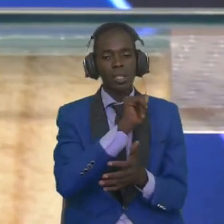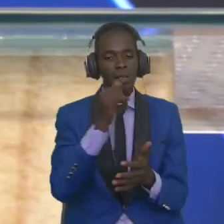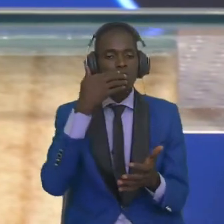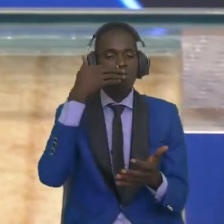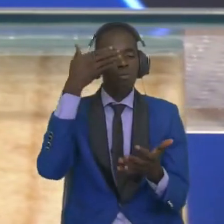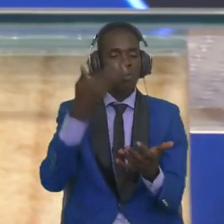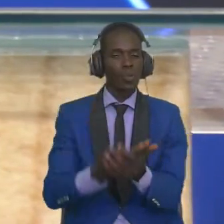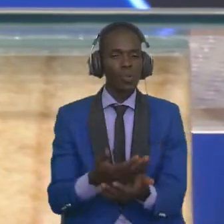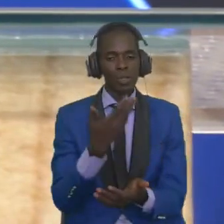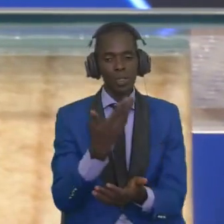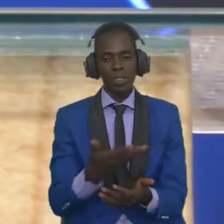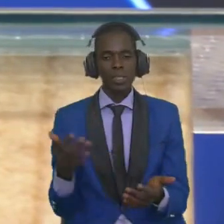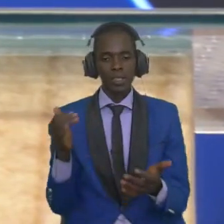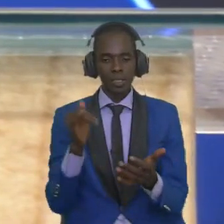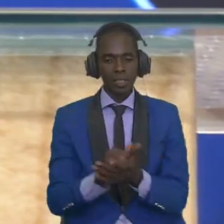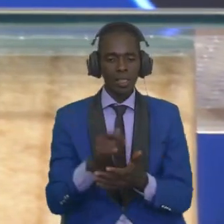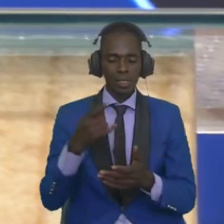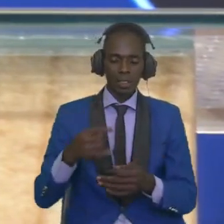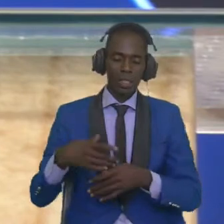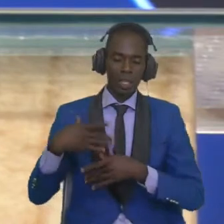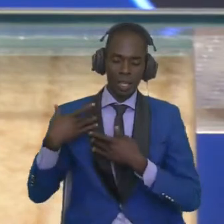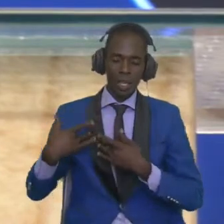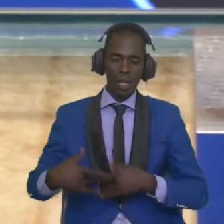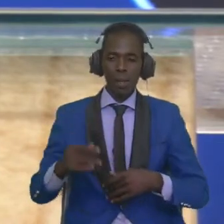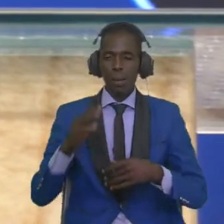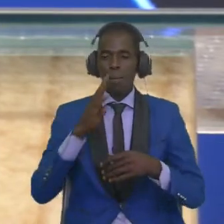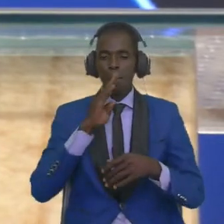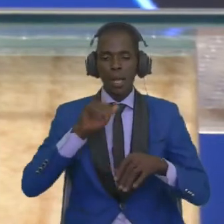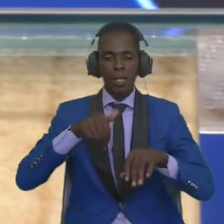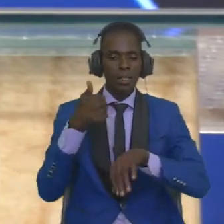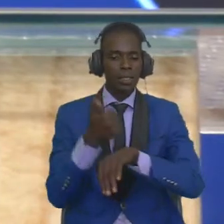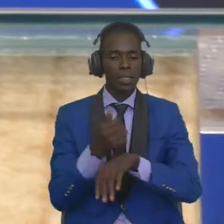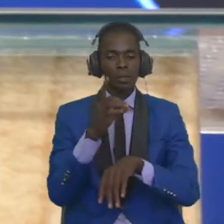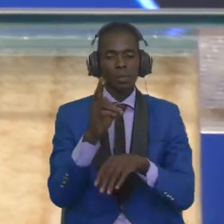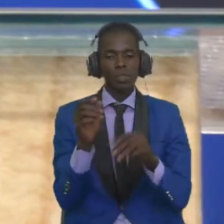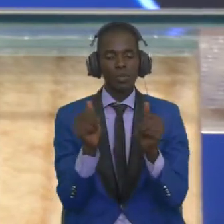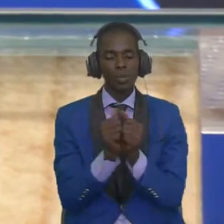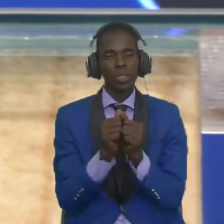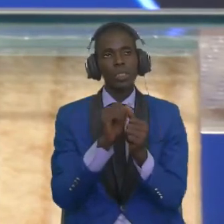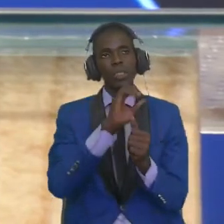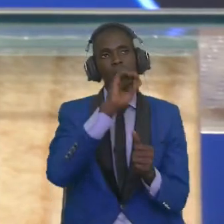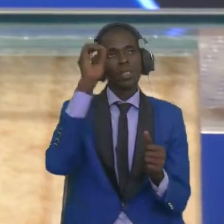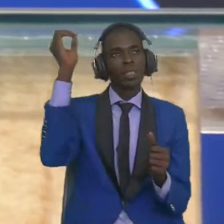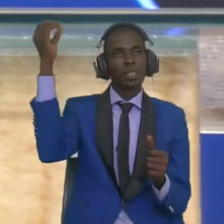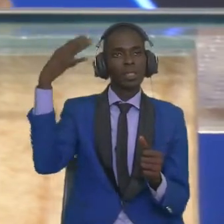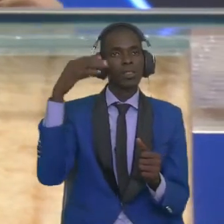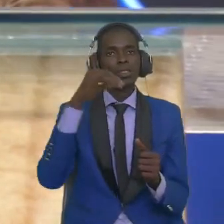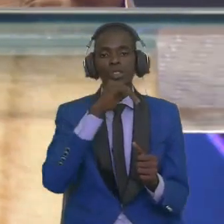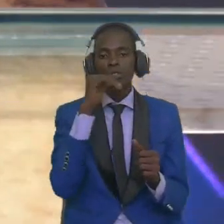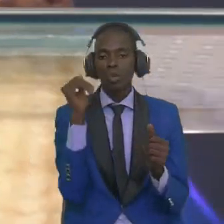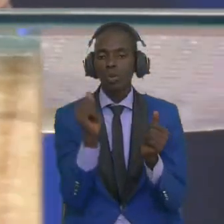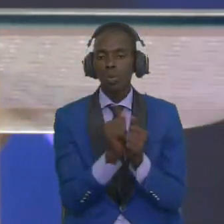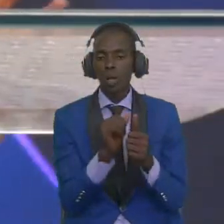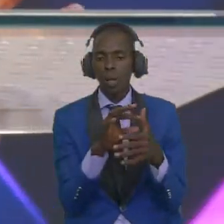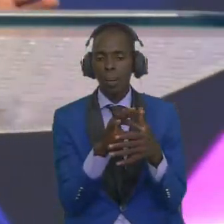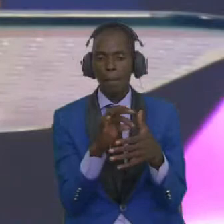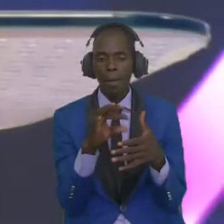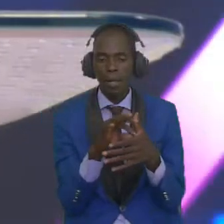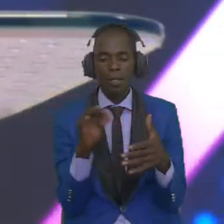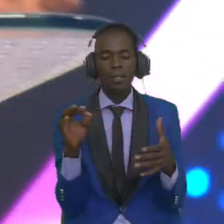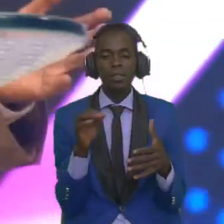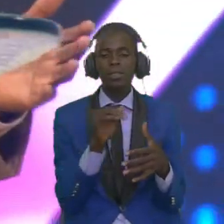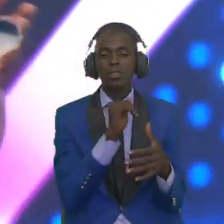the heart be established with grace, and not with meats which have